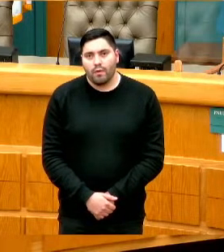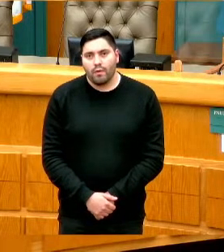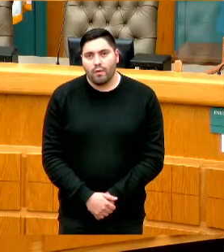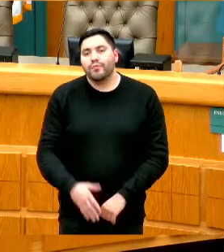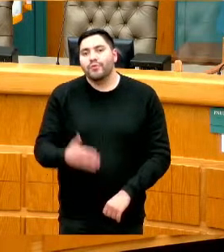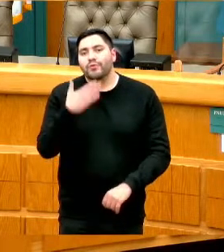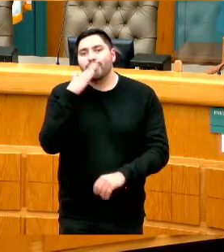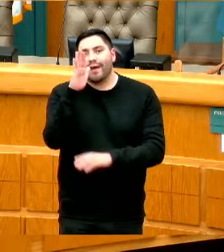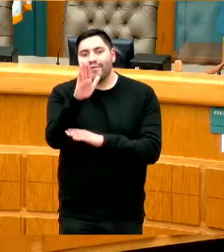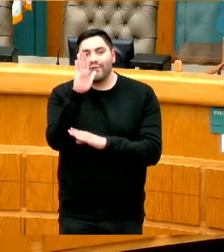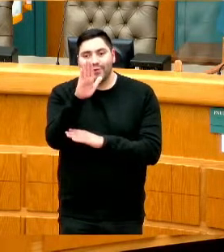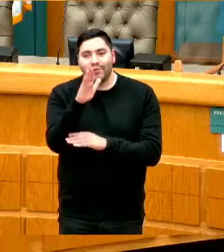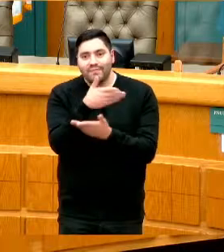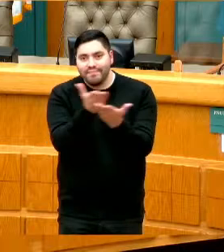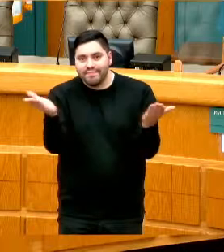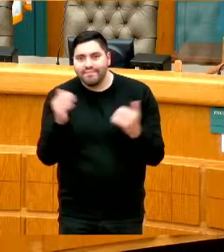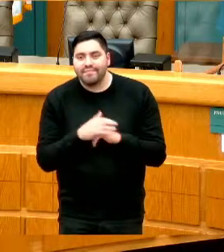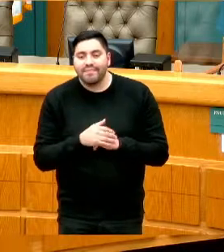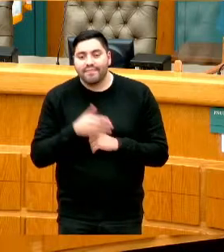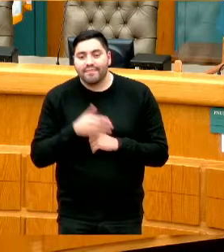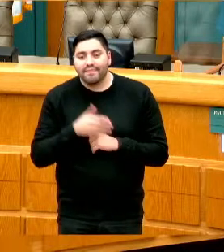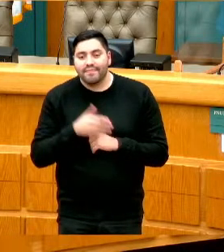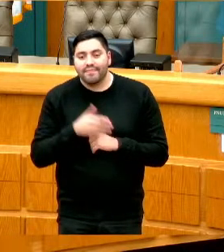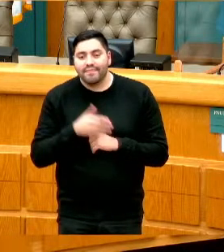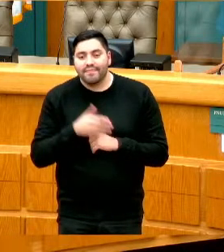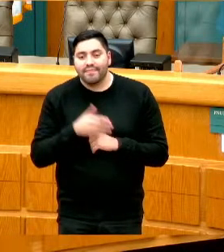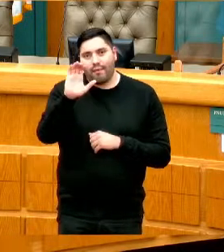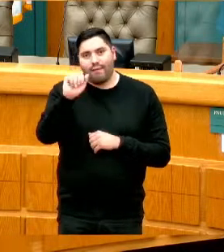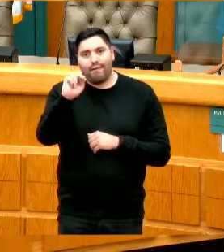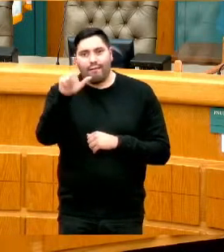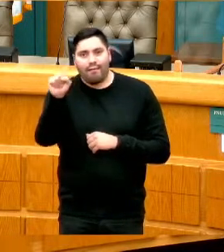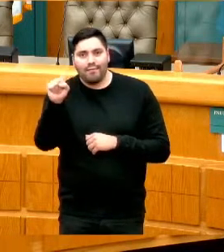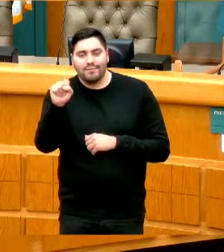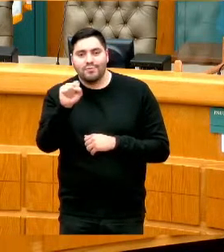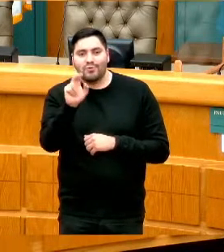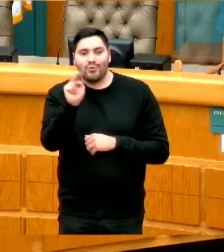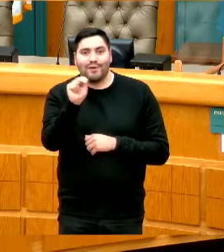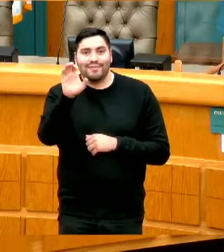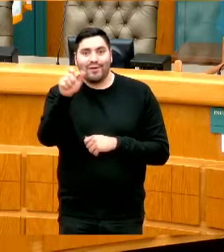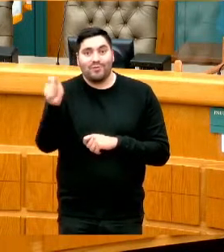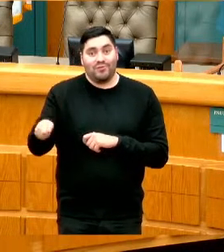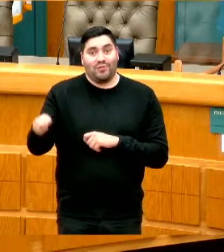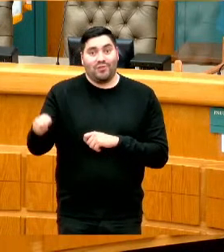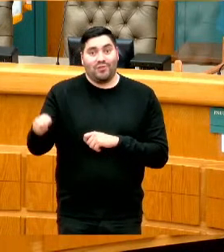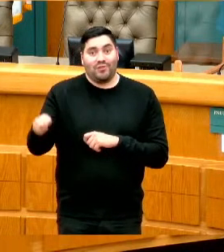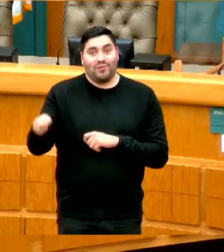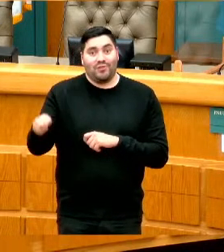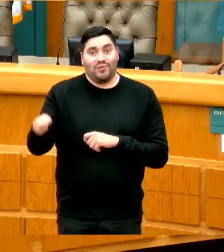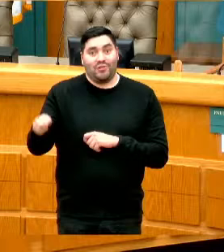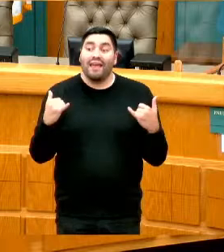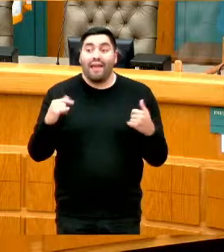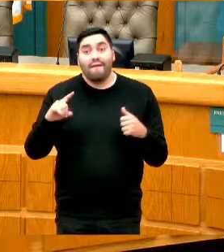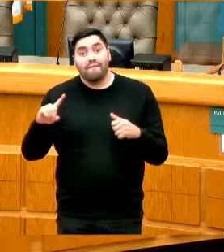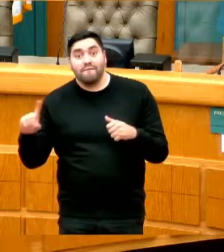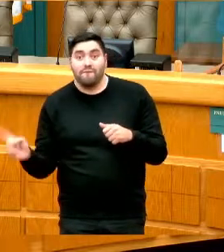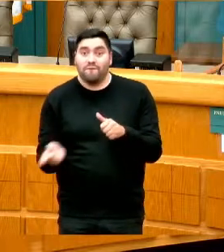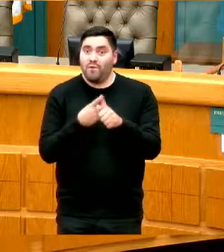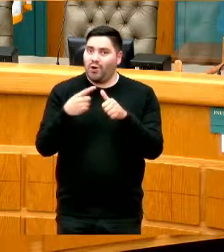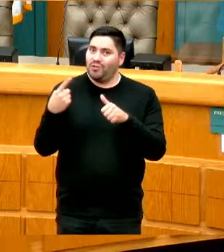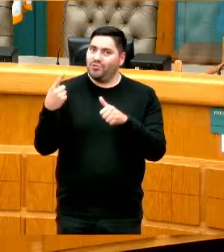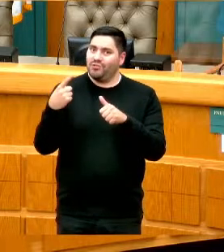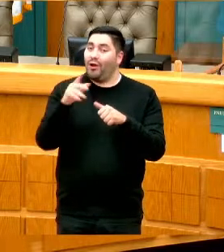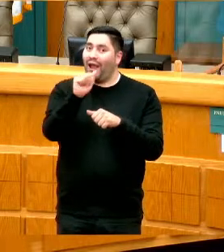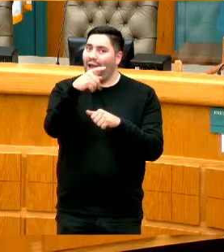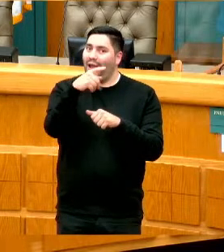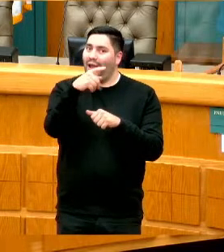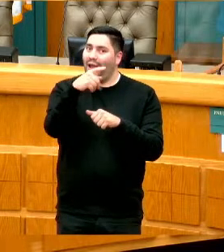Good afternoon, everyone. Barbara Canales, Nueces County Judge. Well, today is the first day of April,